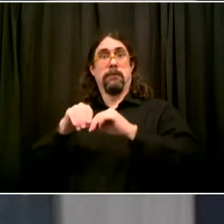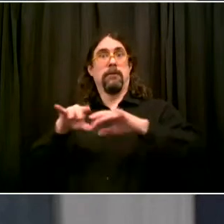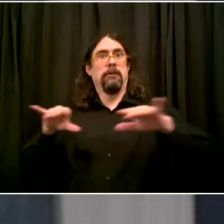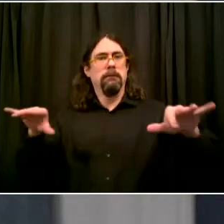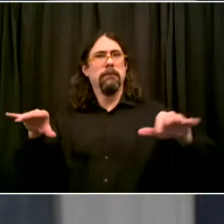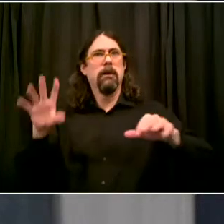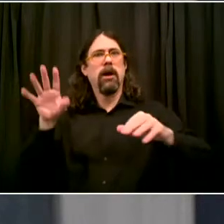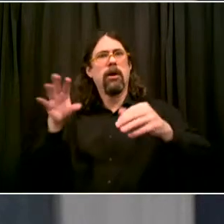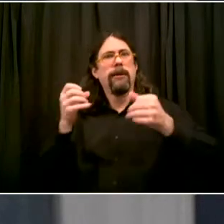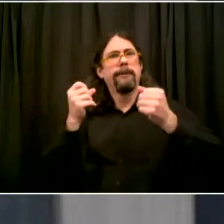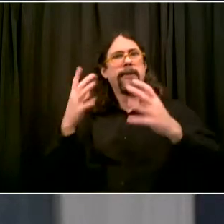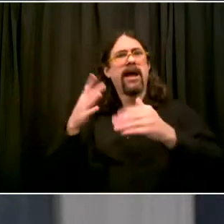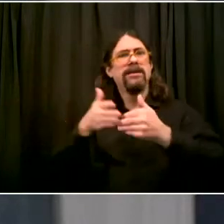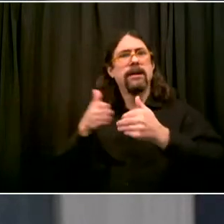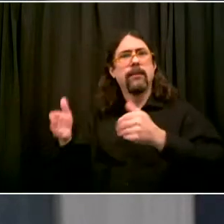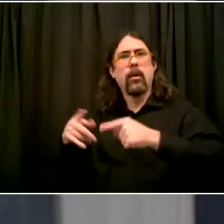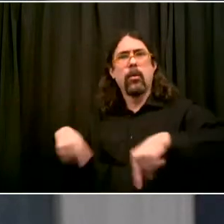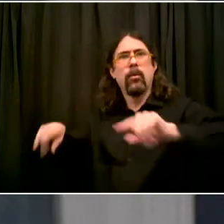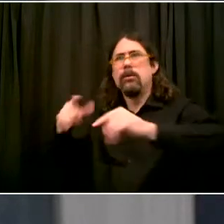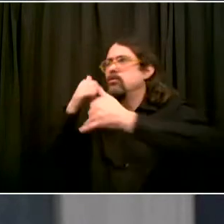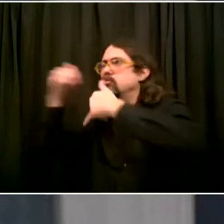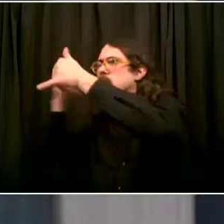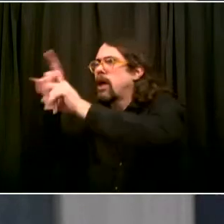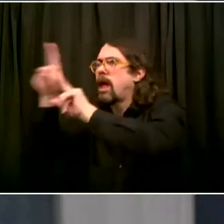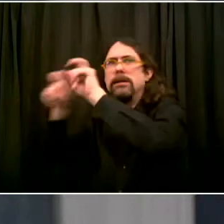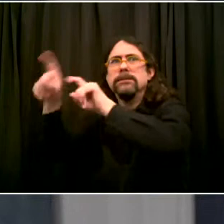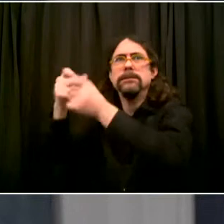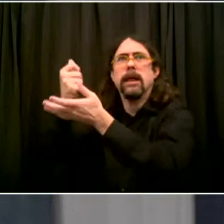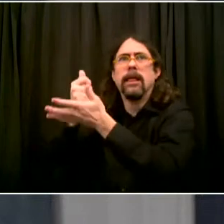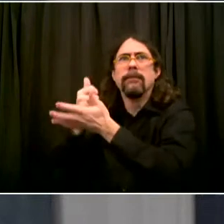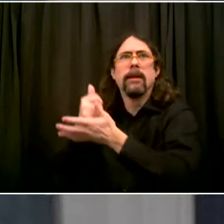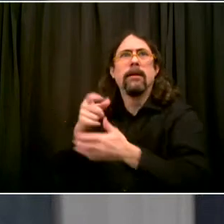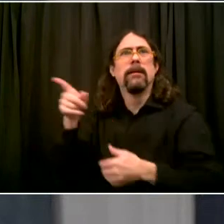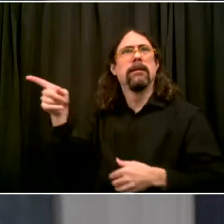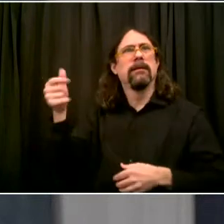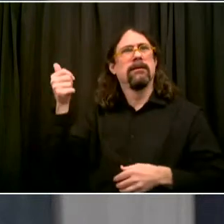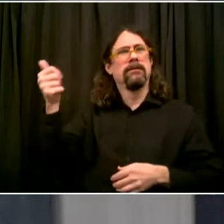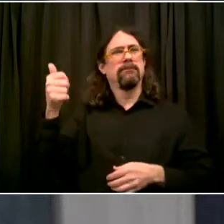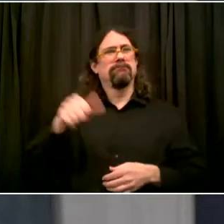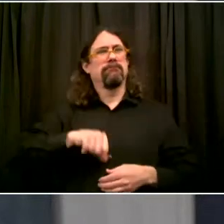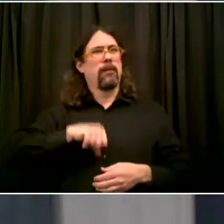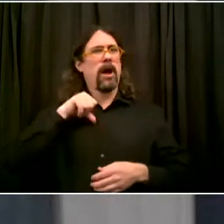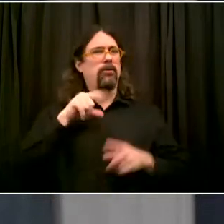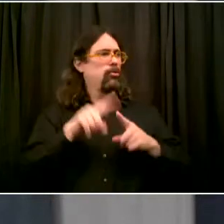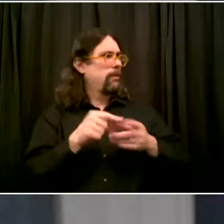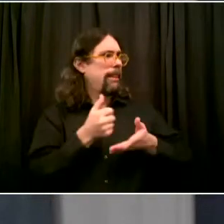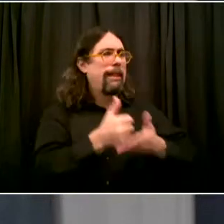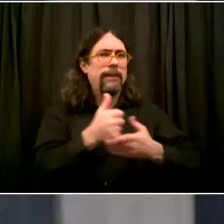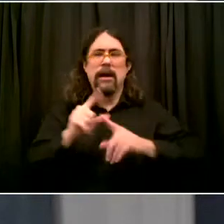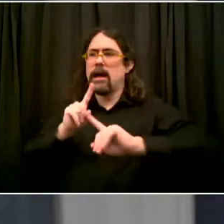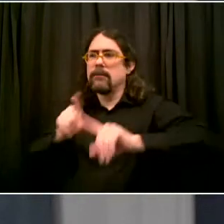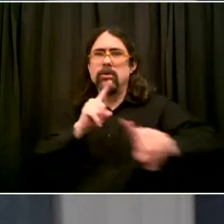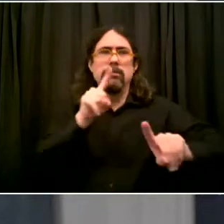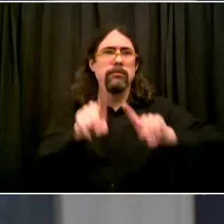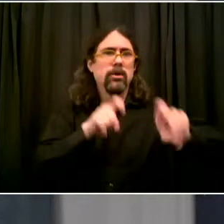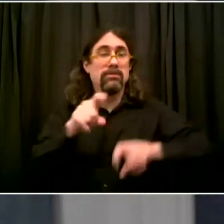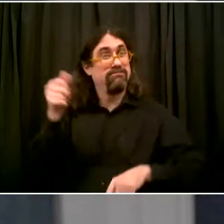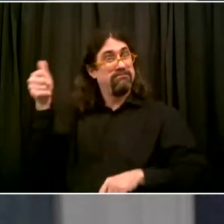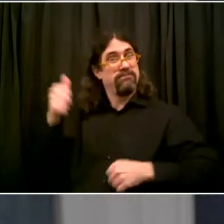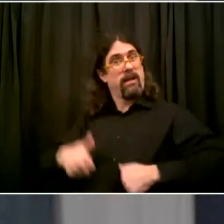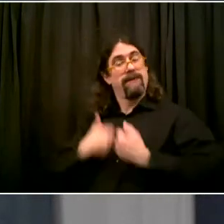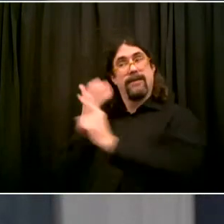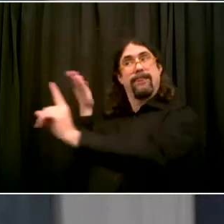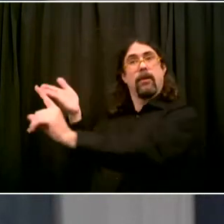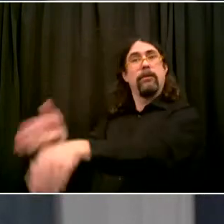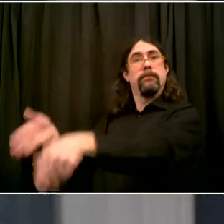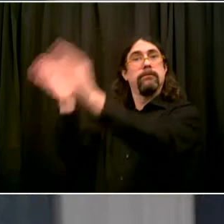told me she lost friends and loved ones to COVID-19. It's been a long year, she said, but she told me because of this